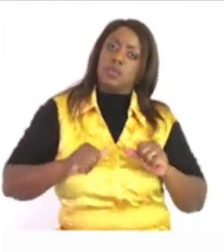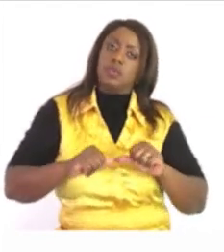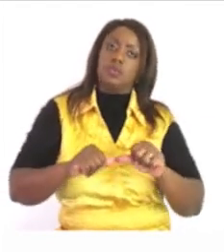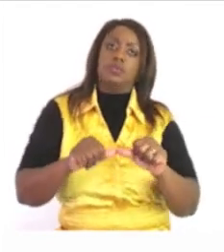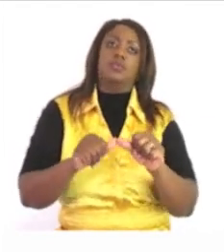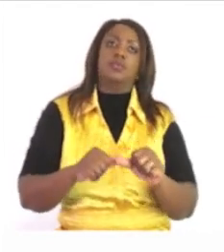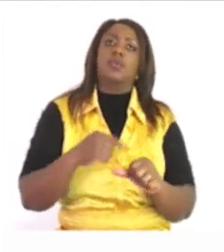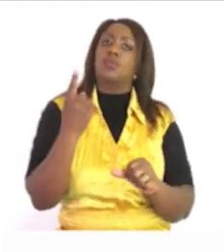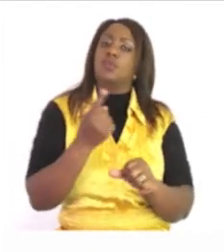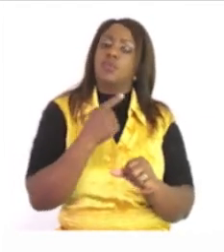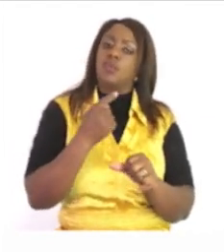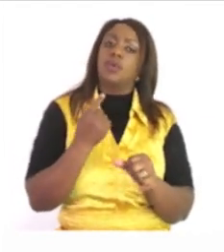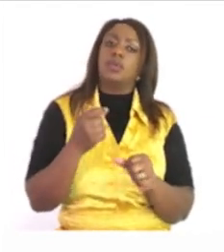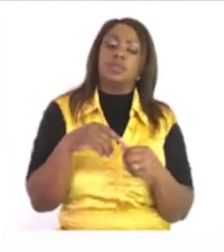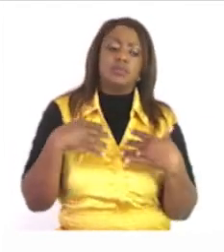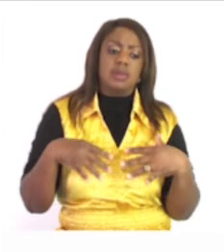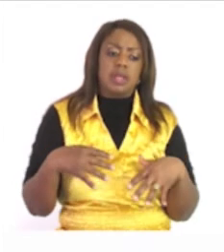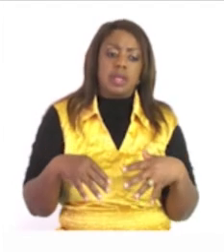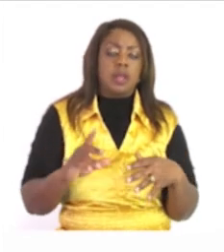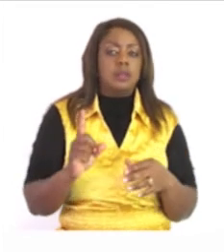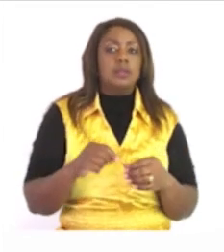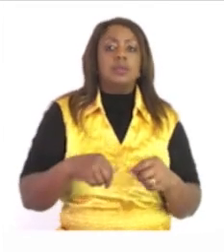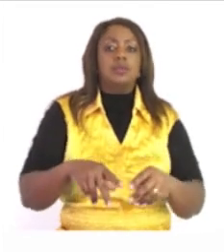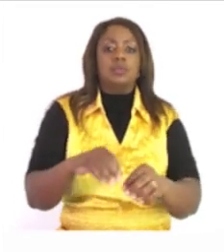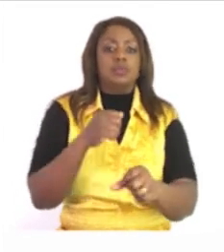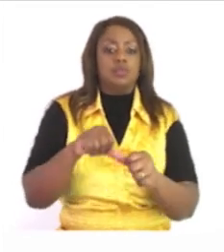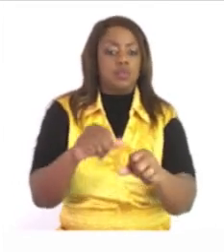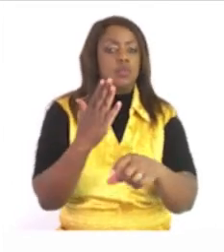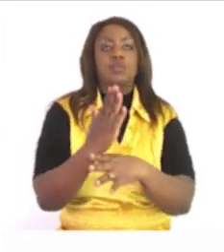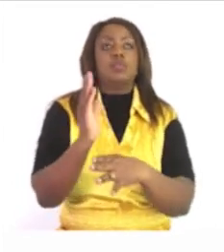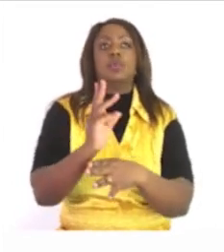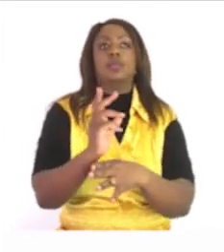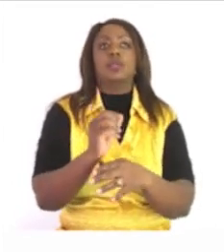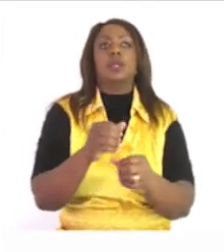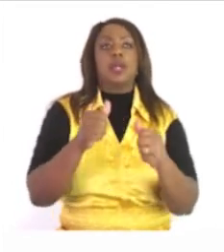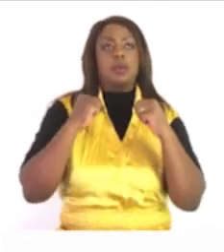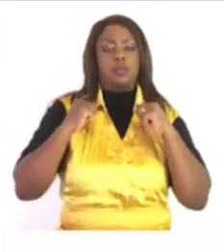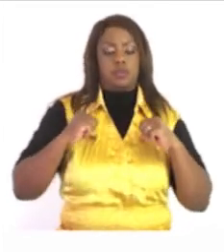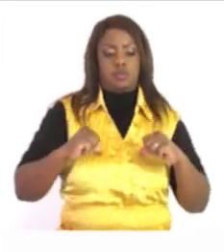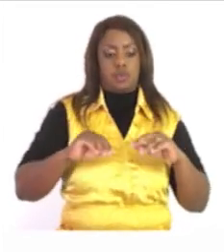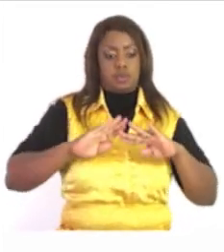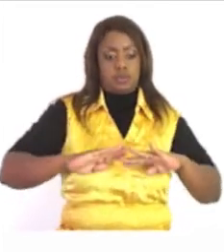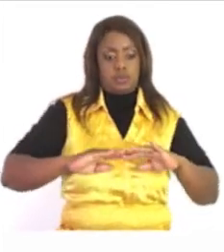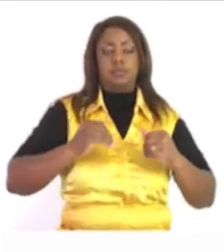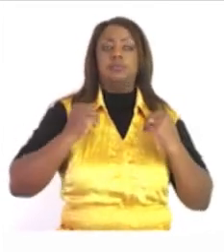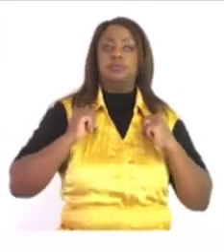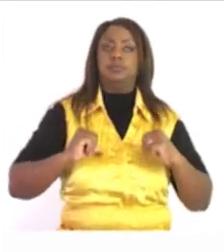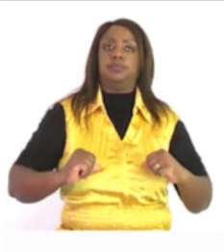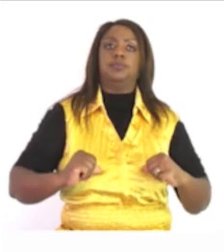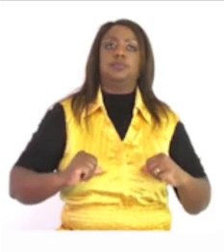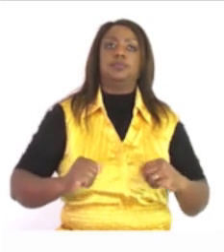Eat a healthy diet. Our fruits and veggies. Most of you people are not eating those green things in your plate.